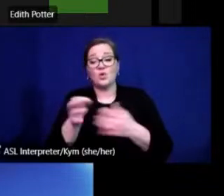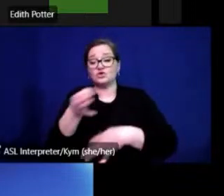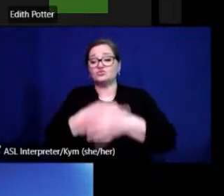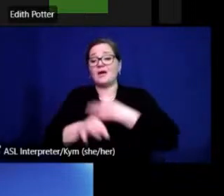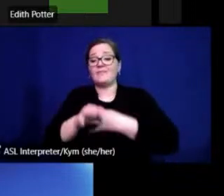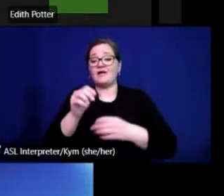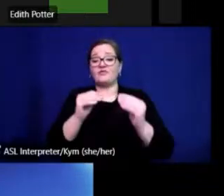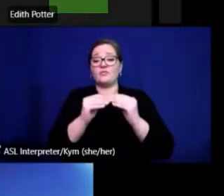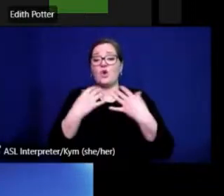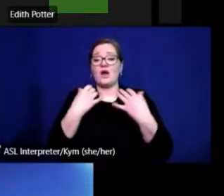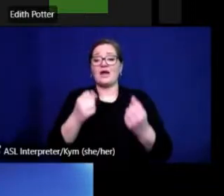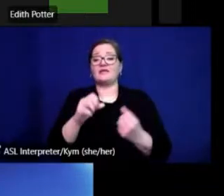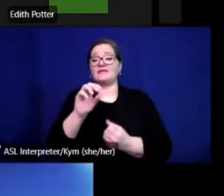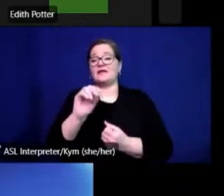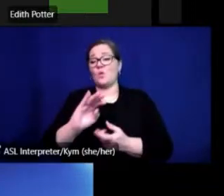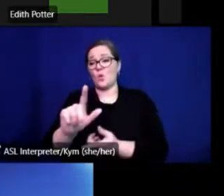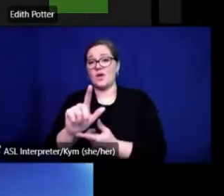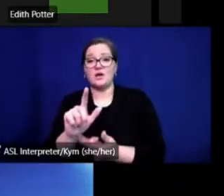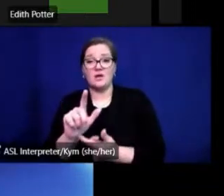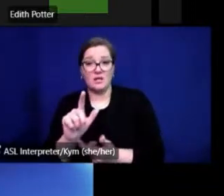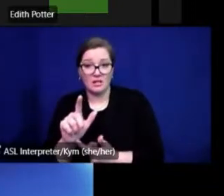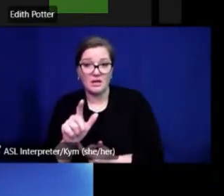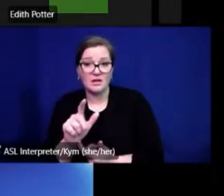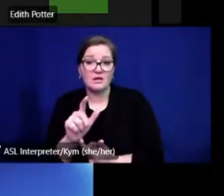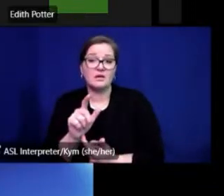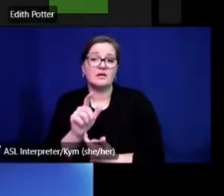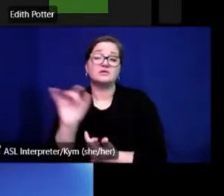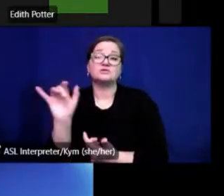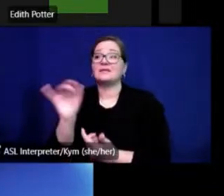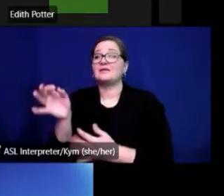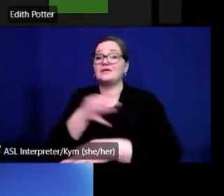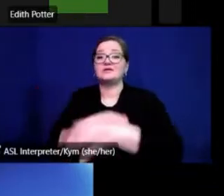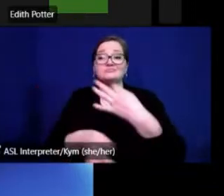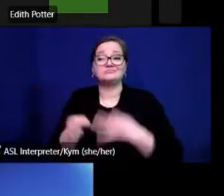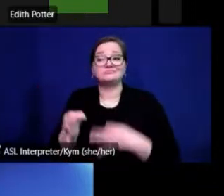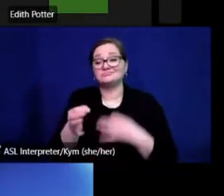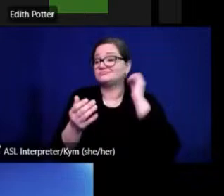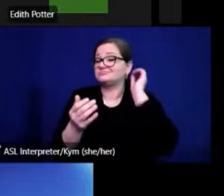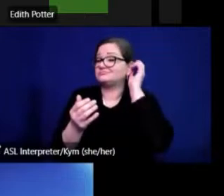So looking at some of your favorite foods, maybe it's swapping out,